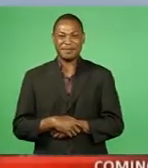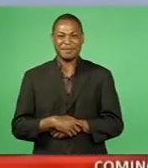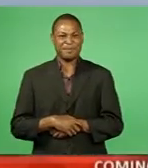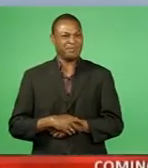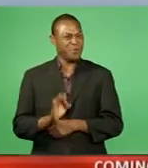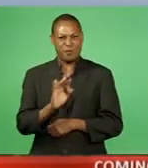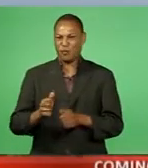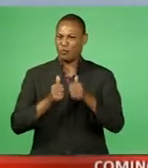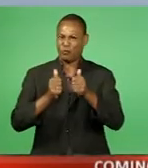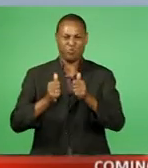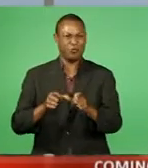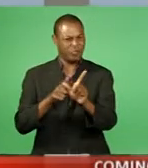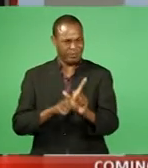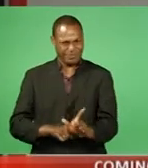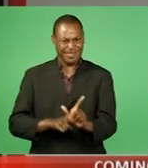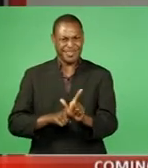bad year for real estate sector.